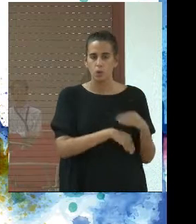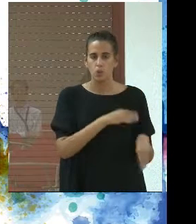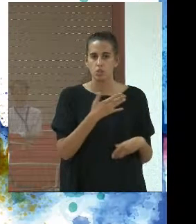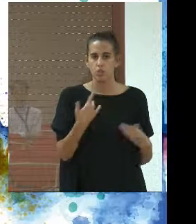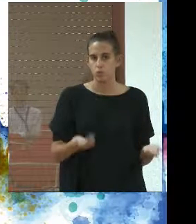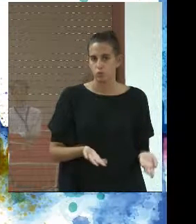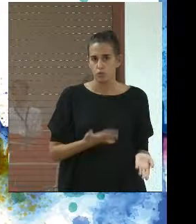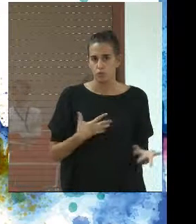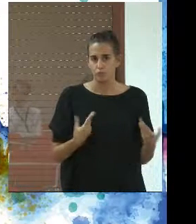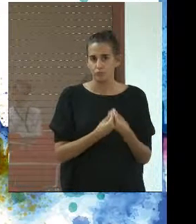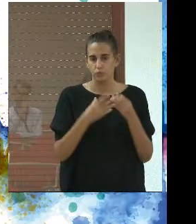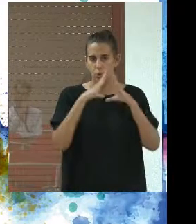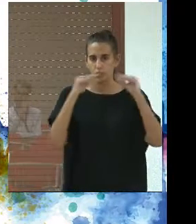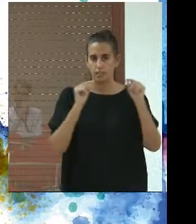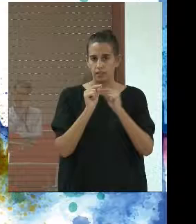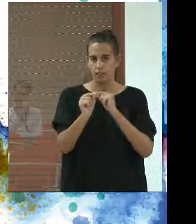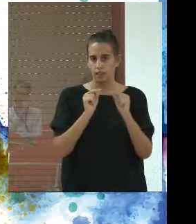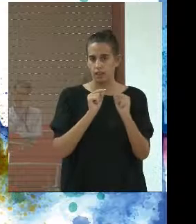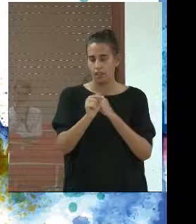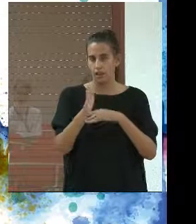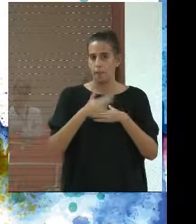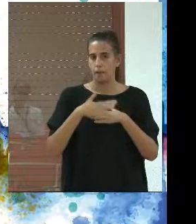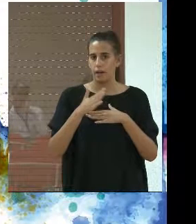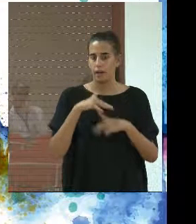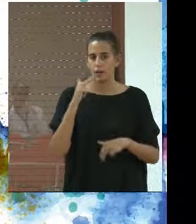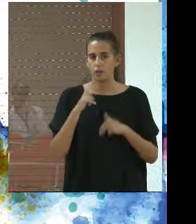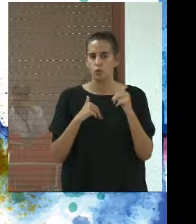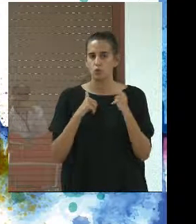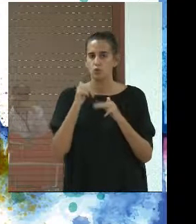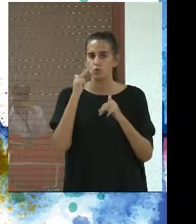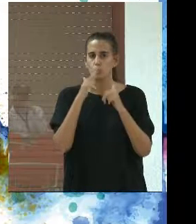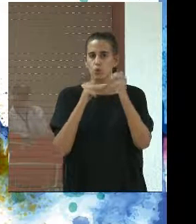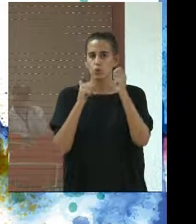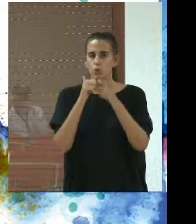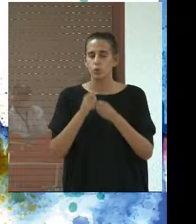did with UNED, UNED,